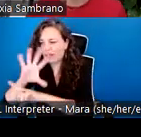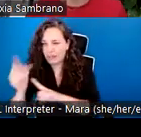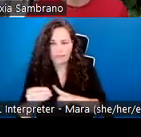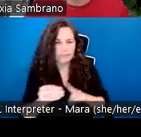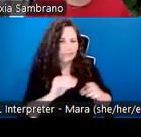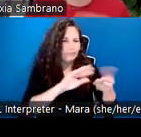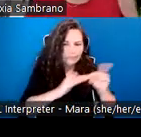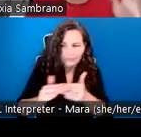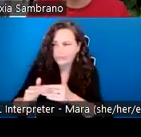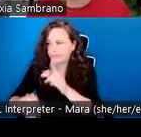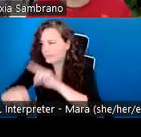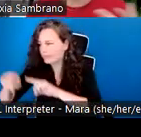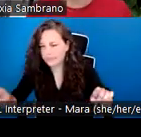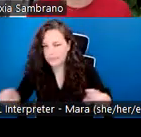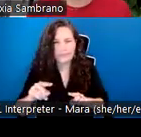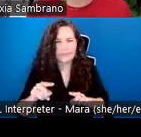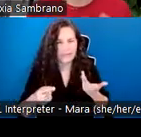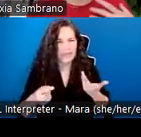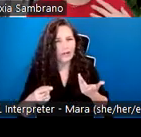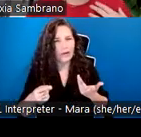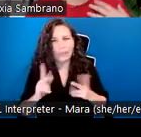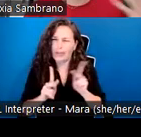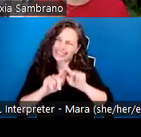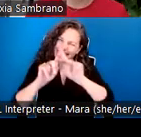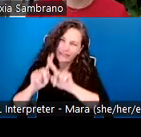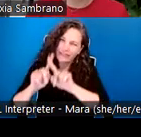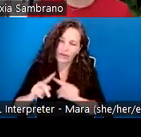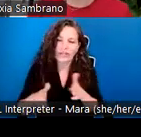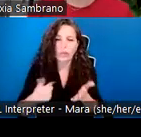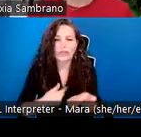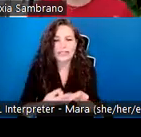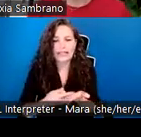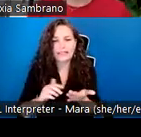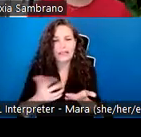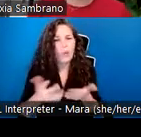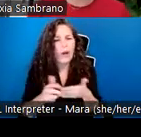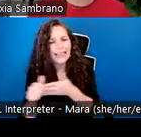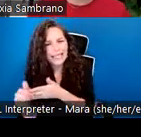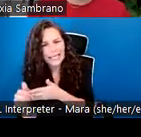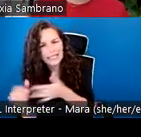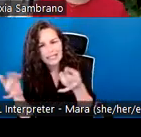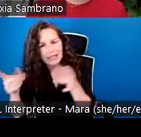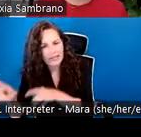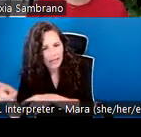different ways. So we're going to talk a little bit about that. What leads to this violence? How are these